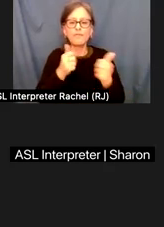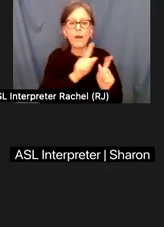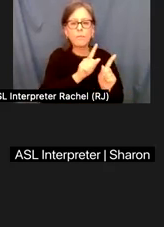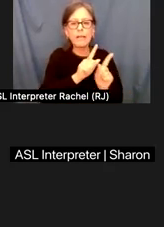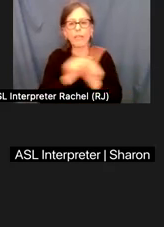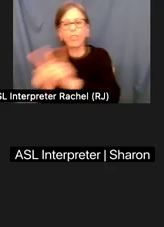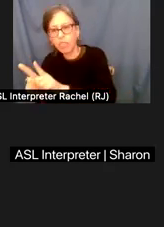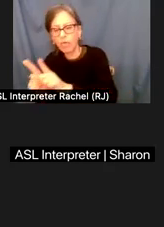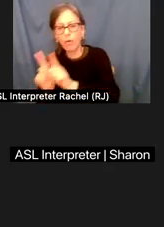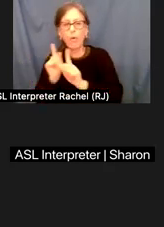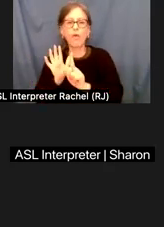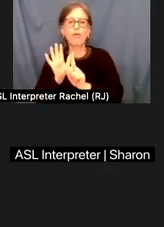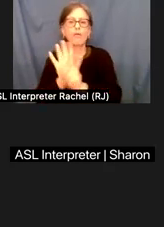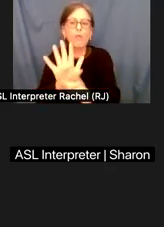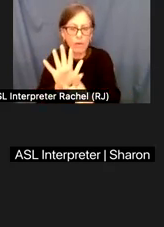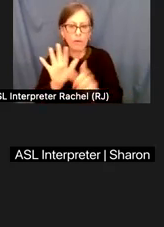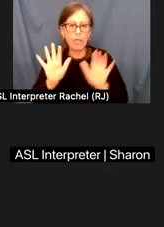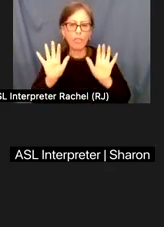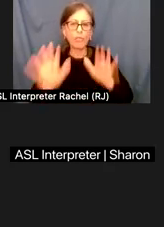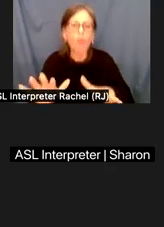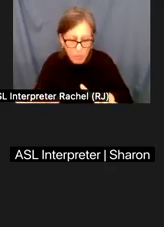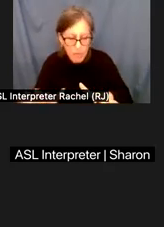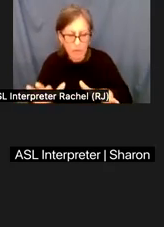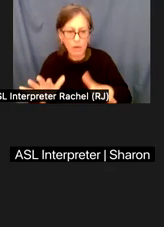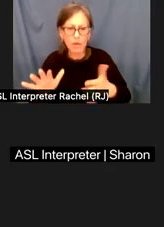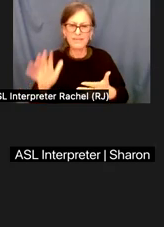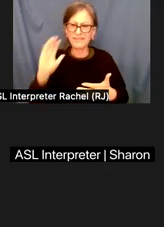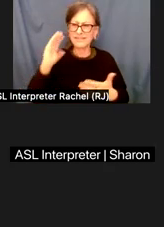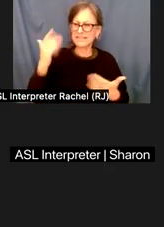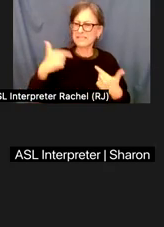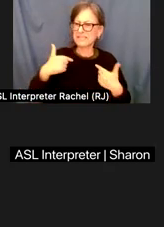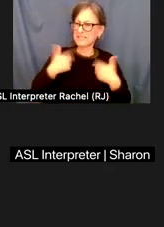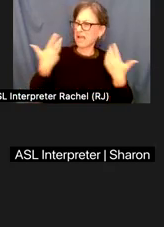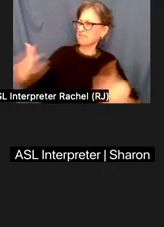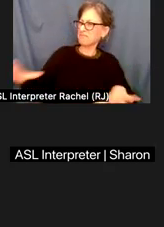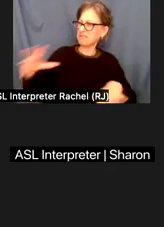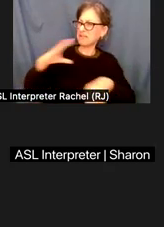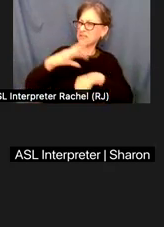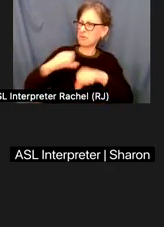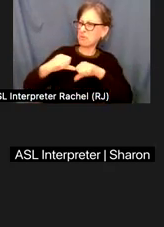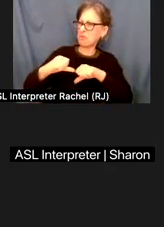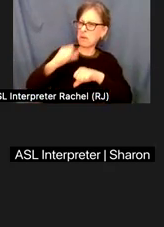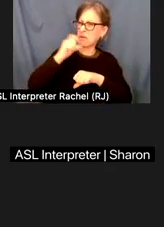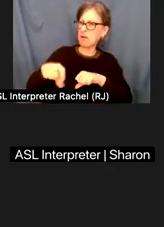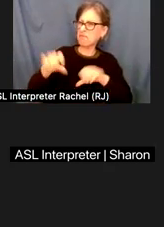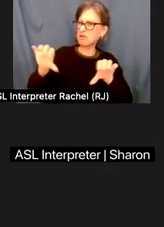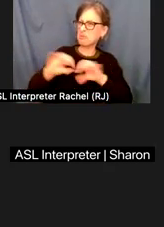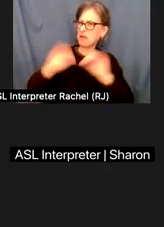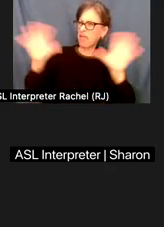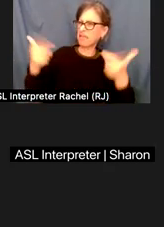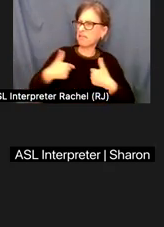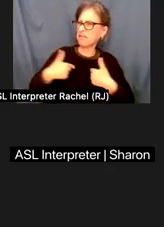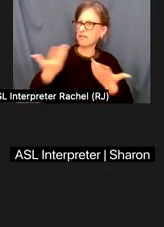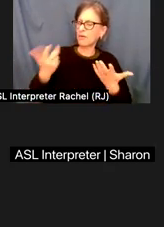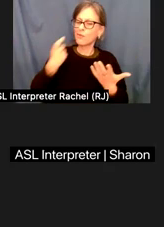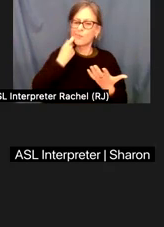thrown down. And this may sound kind of a little bit like, well, I've been in a lot of earthquakes. I haven't had to really do anything. In recent